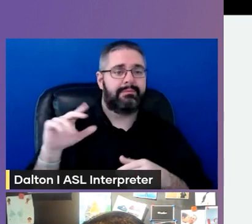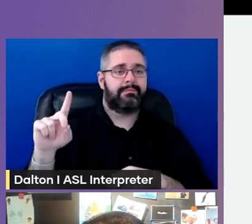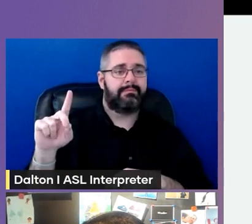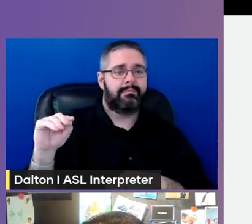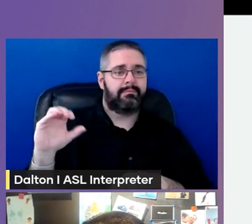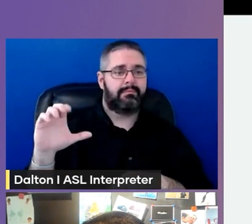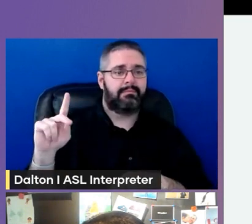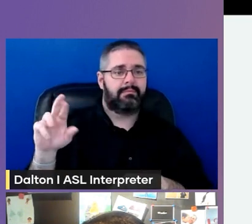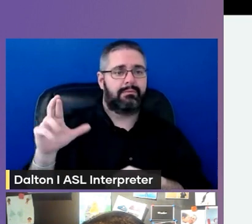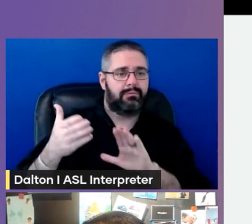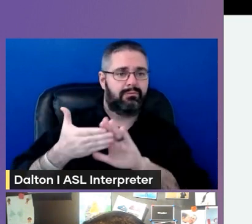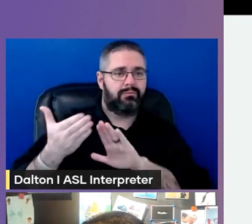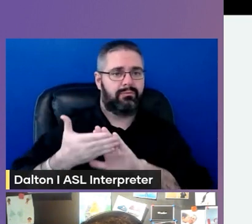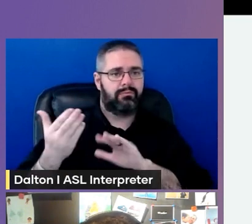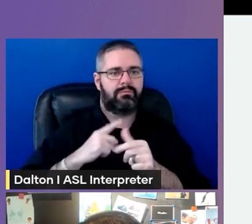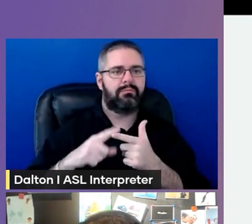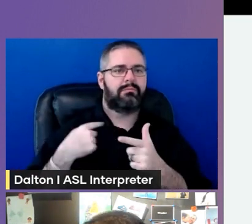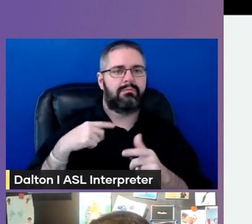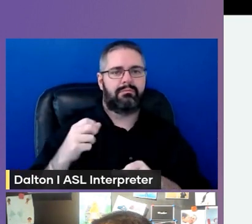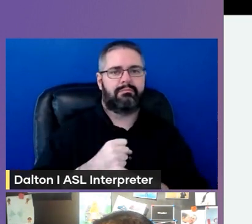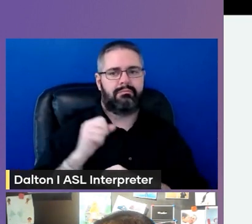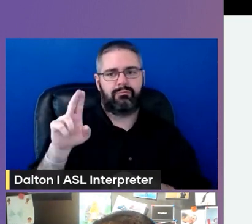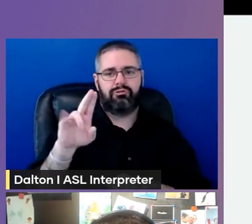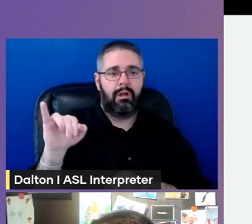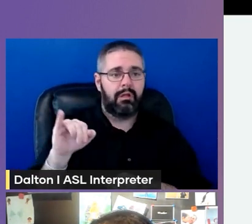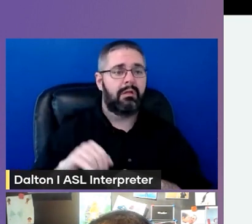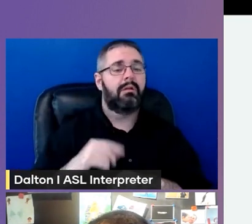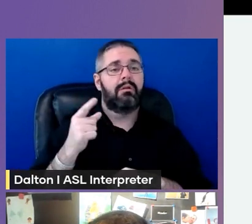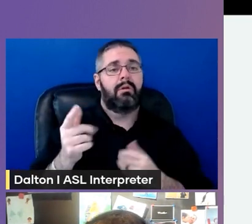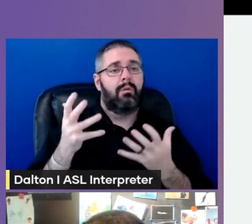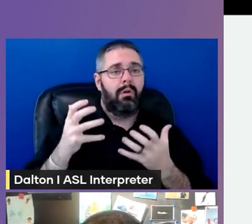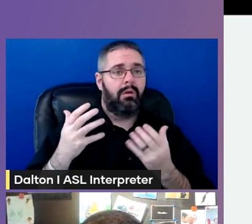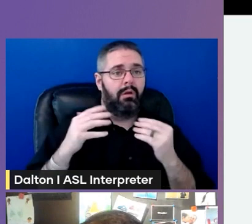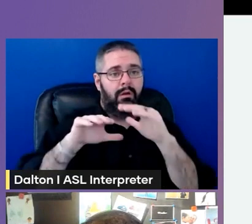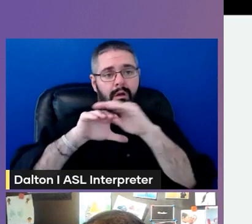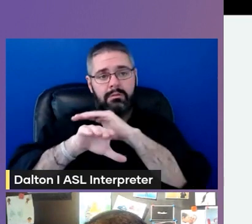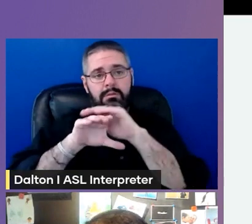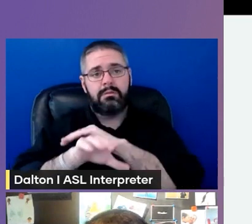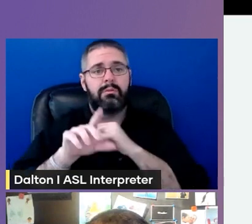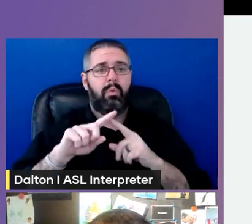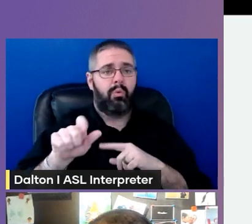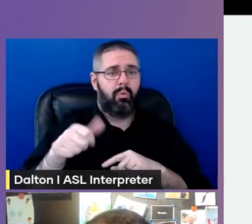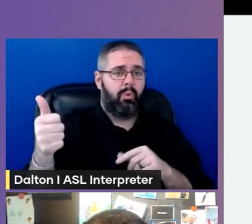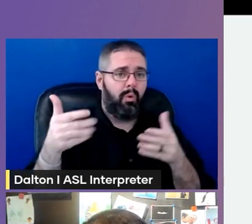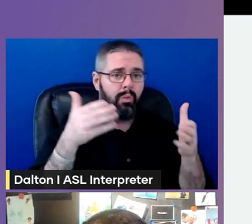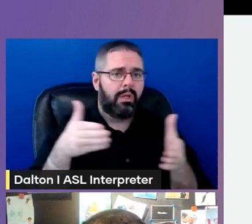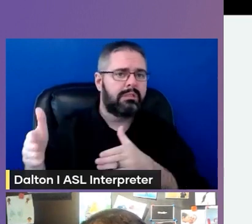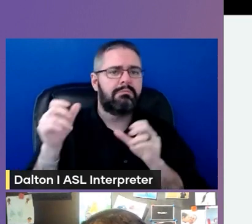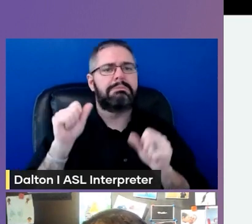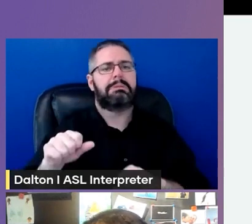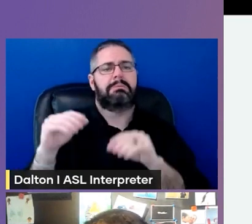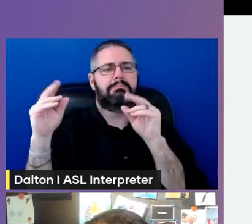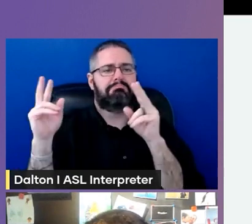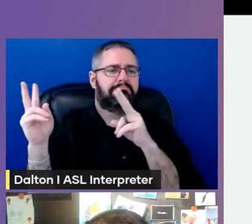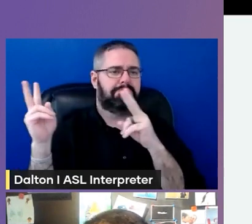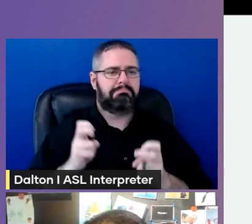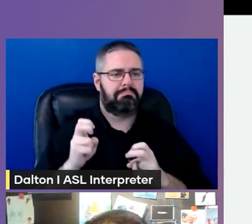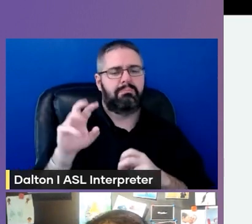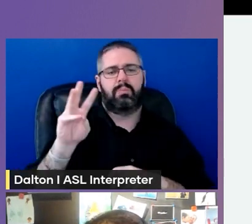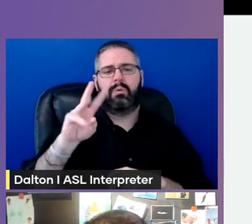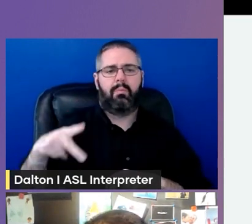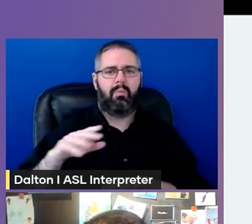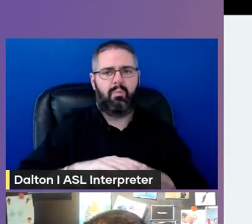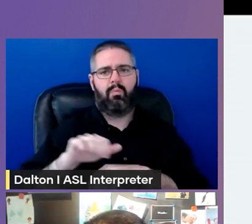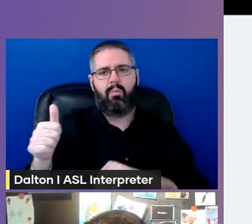And then we can get to the UI. If you want to have access to the other ways you can install Waypoint, there's a link on the screen right now.